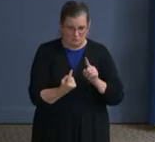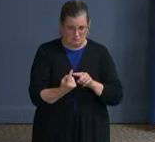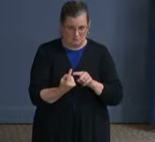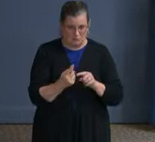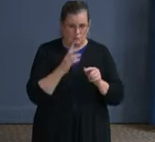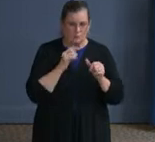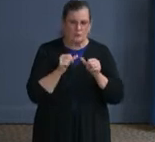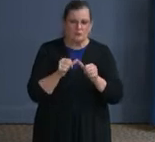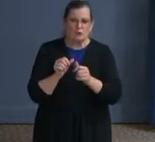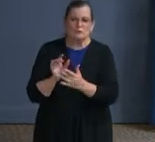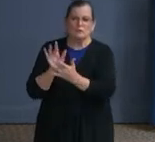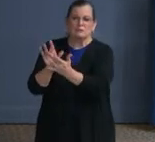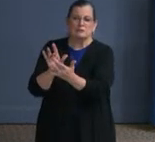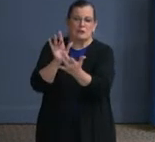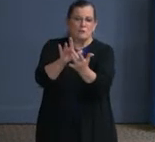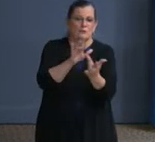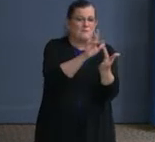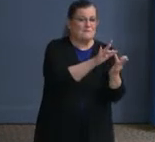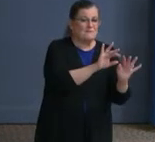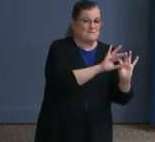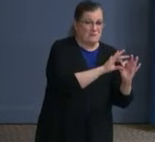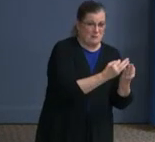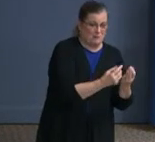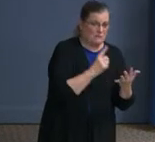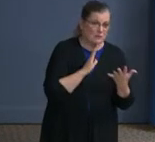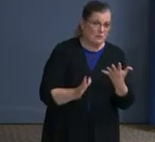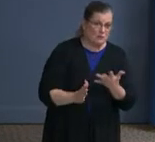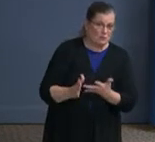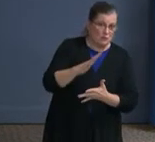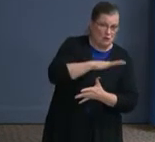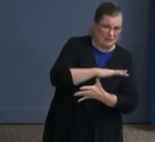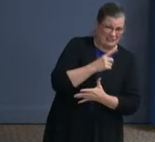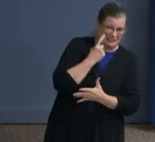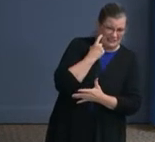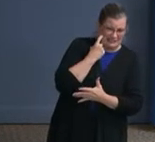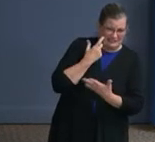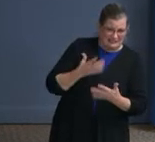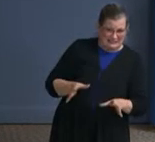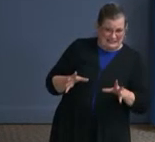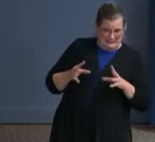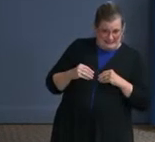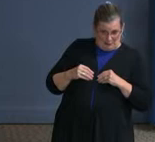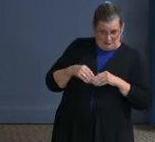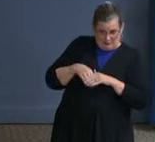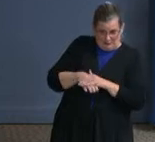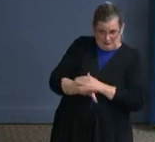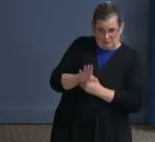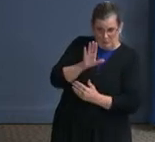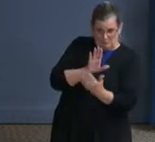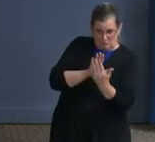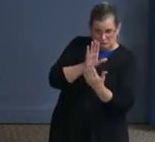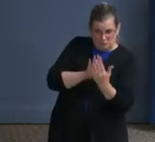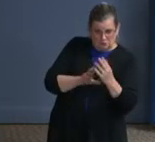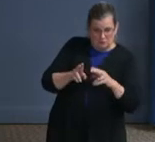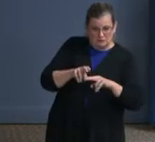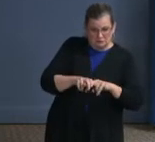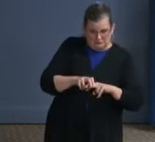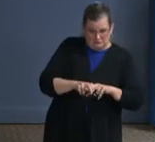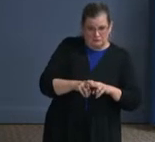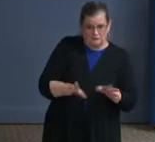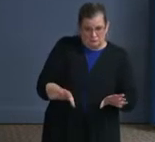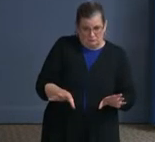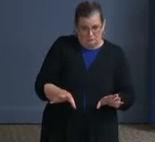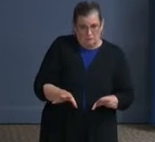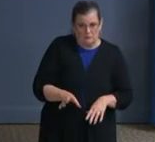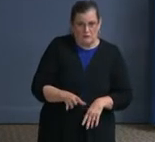first prioritize those students that have previously accepted a in-person learning seat. For the CARE